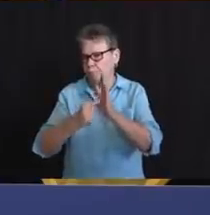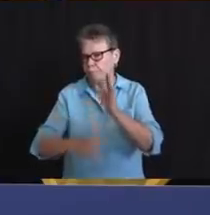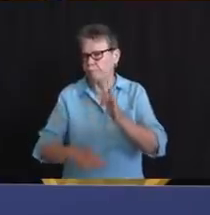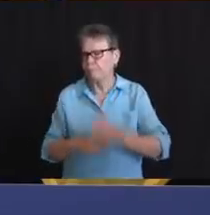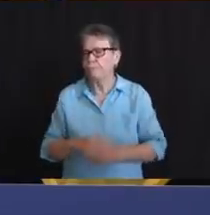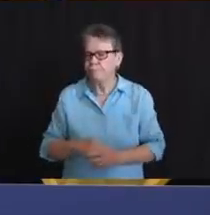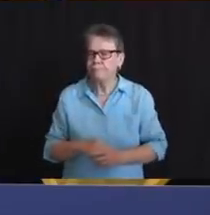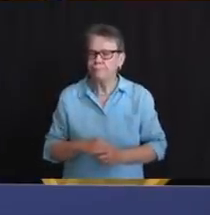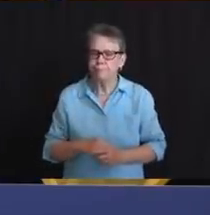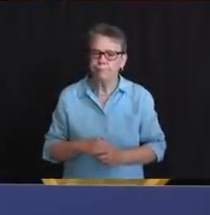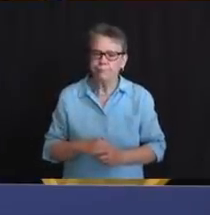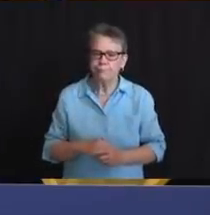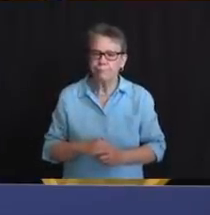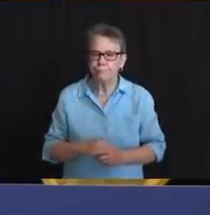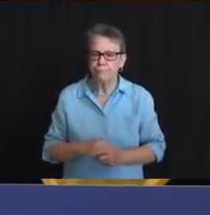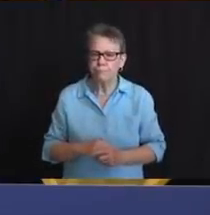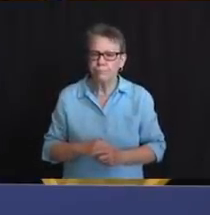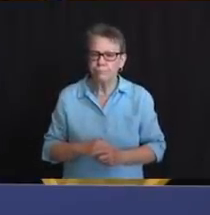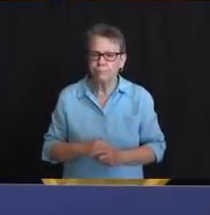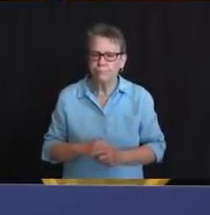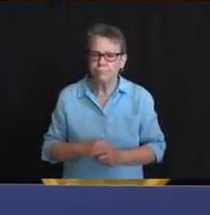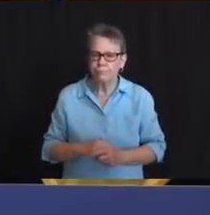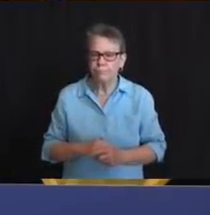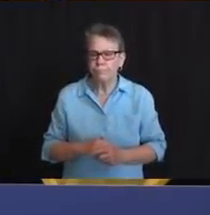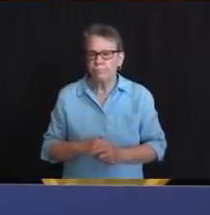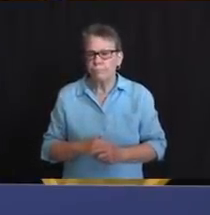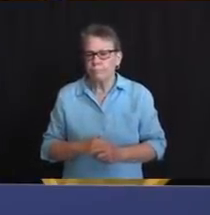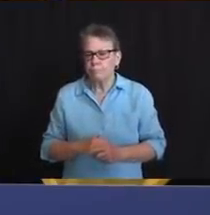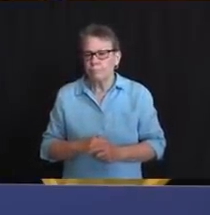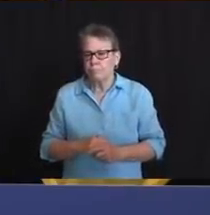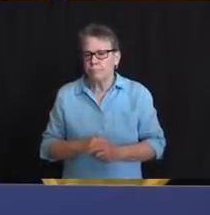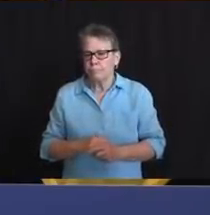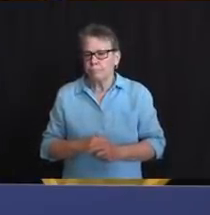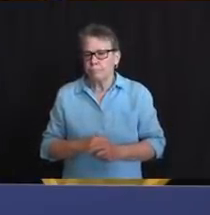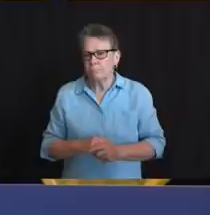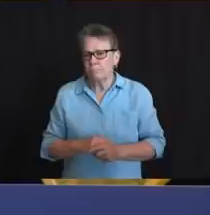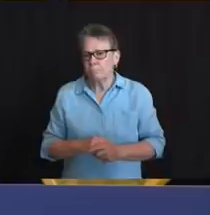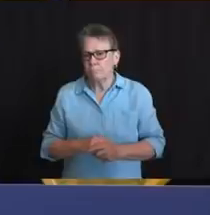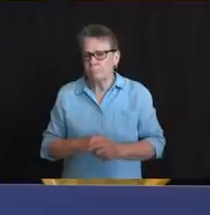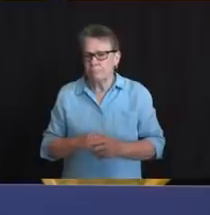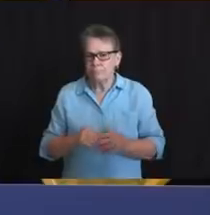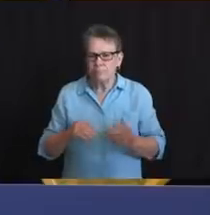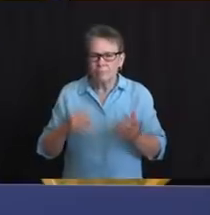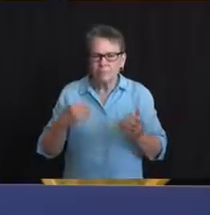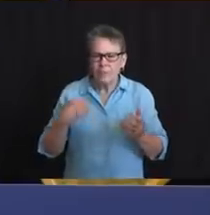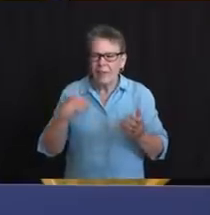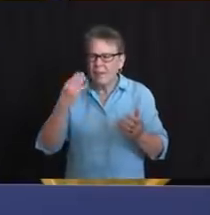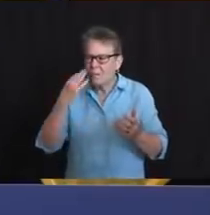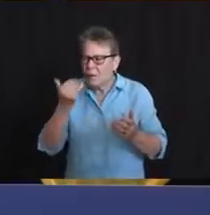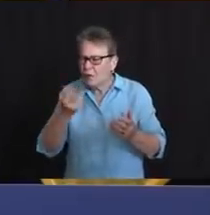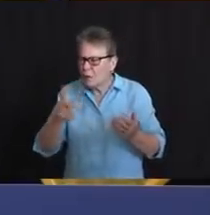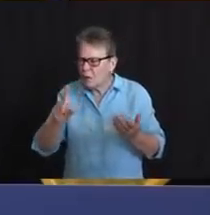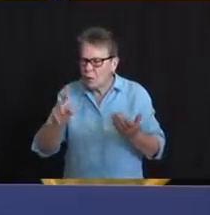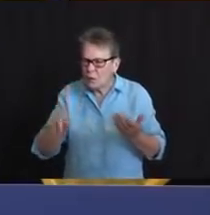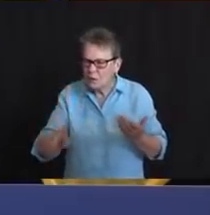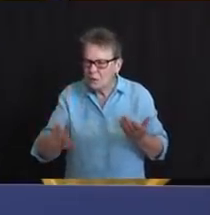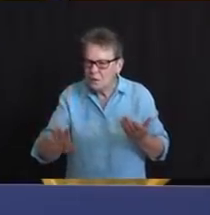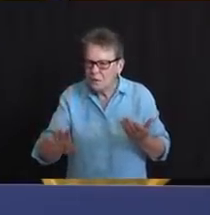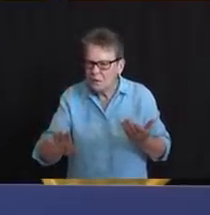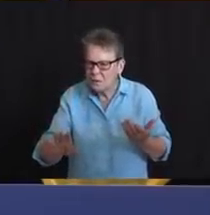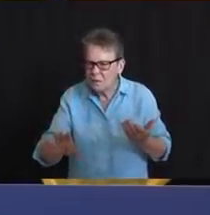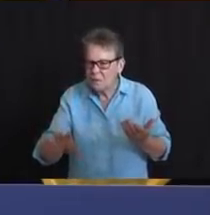I will part company with the premise of, I think, two of your questions, data determines dates and light switch